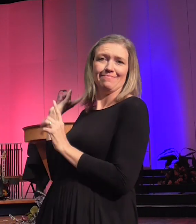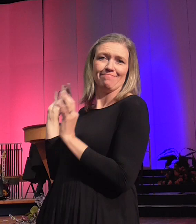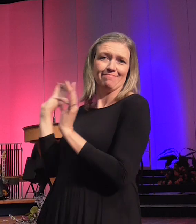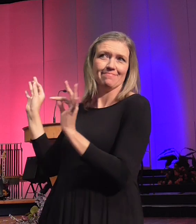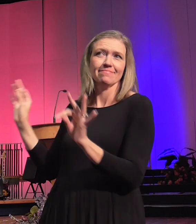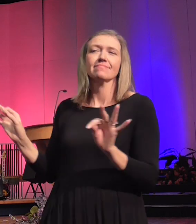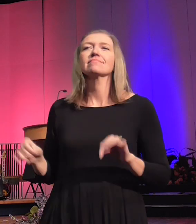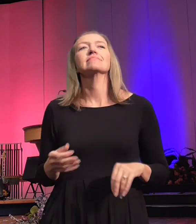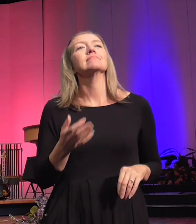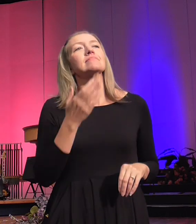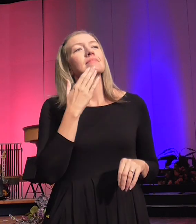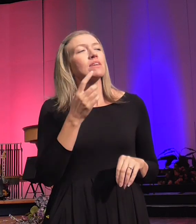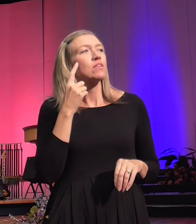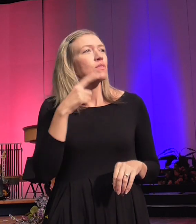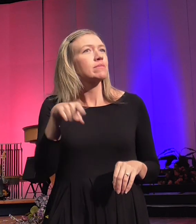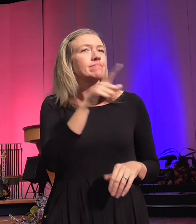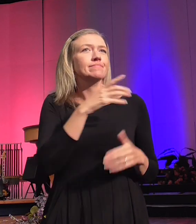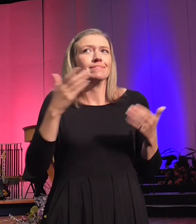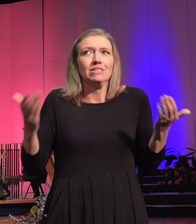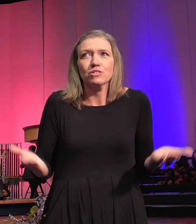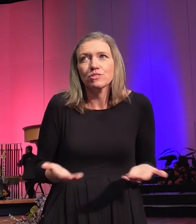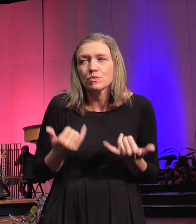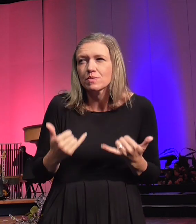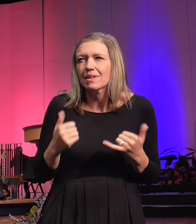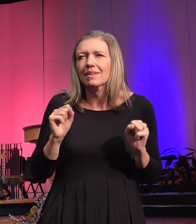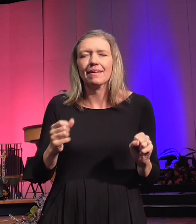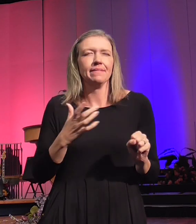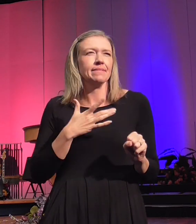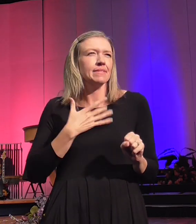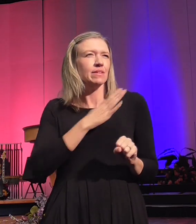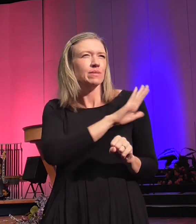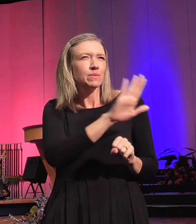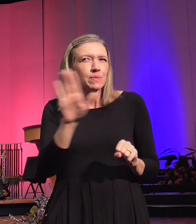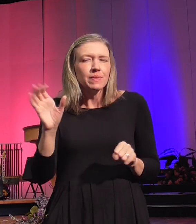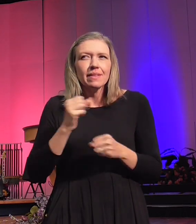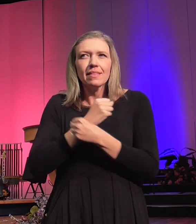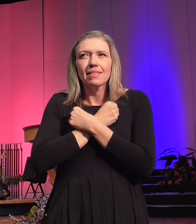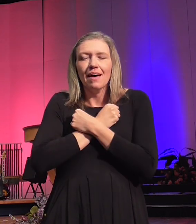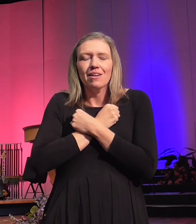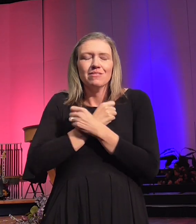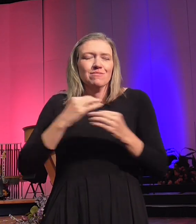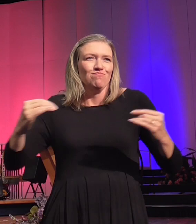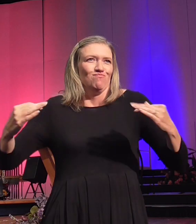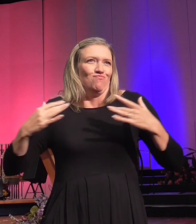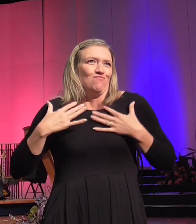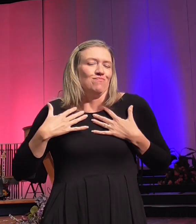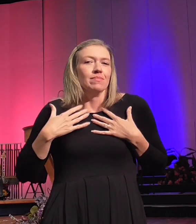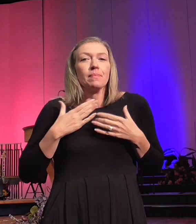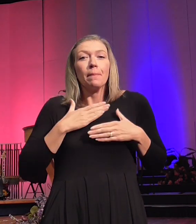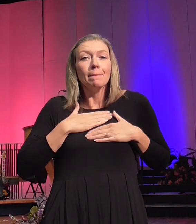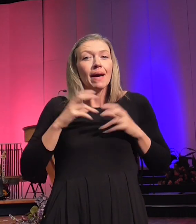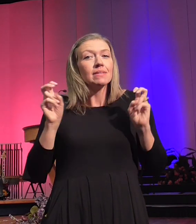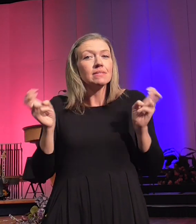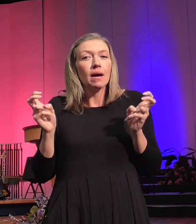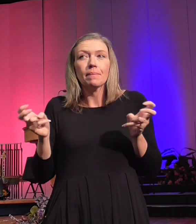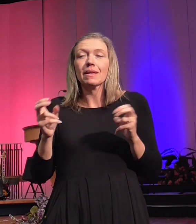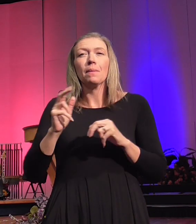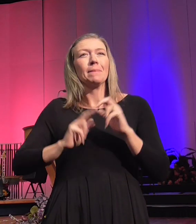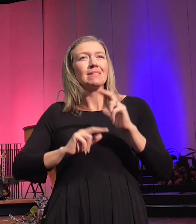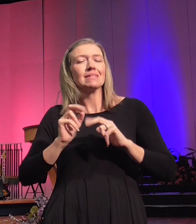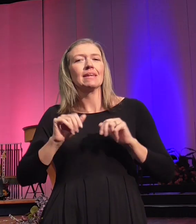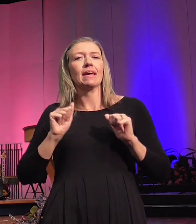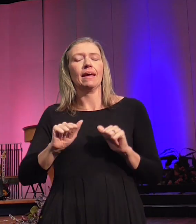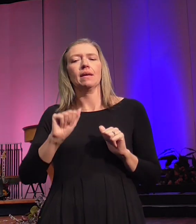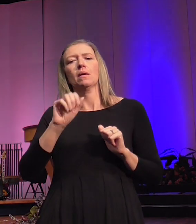Oh, thank you all for being so present here today, and I can feel your love. And indeed, my topic is building a paradigm